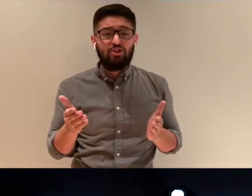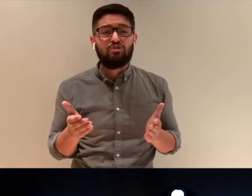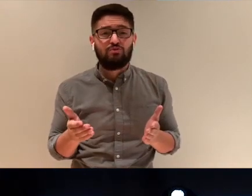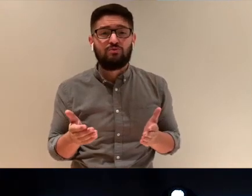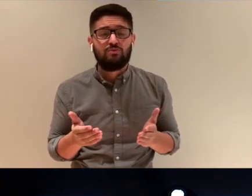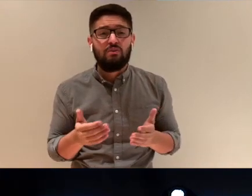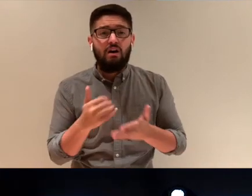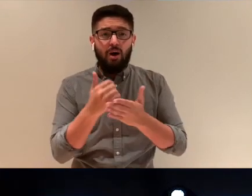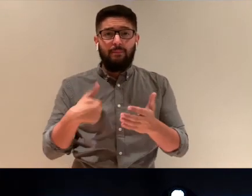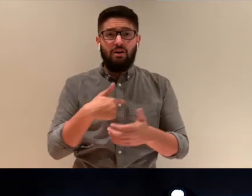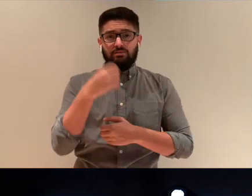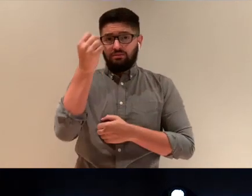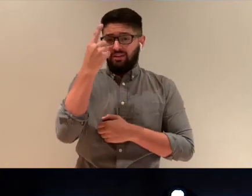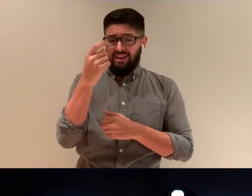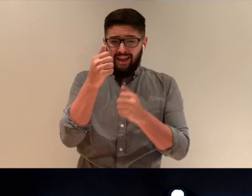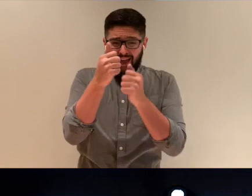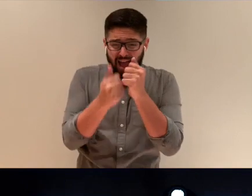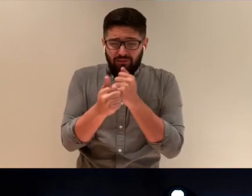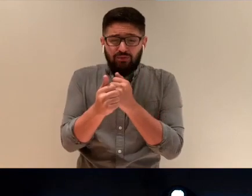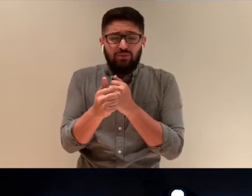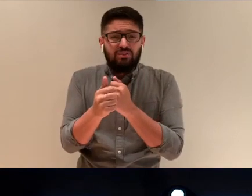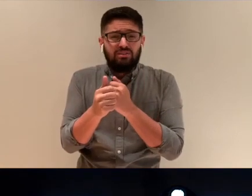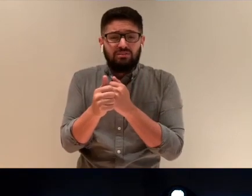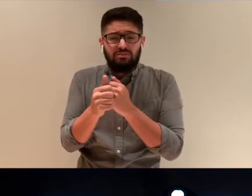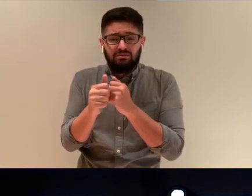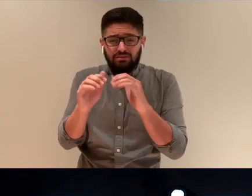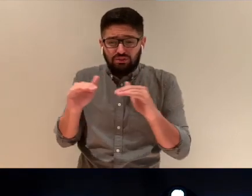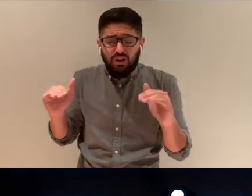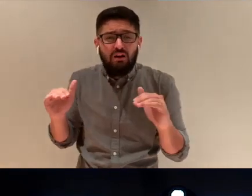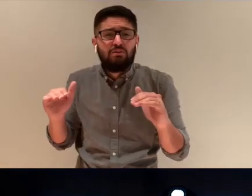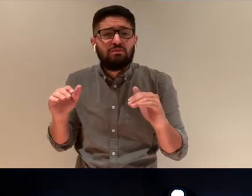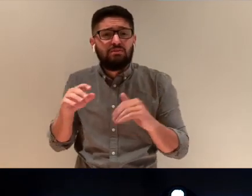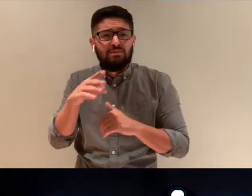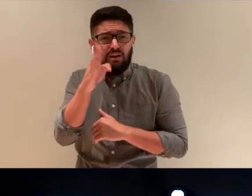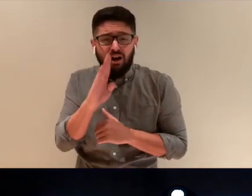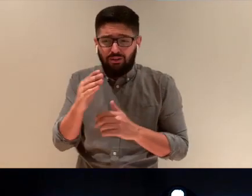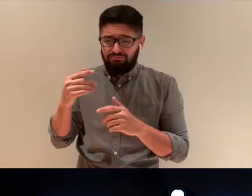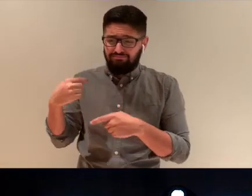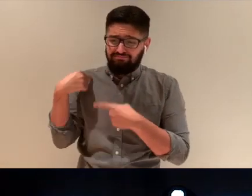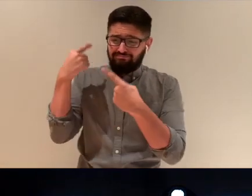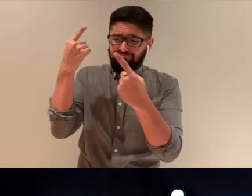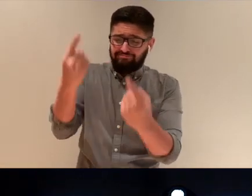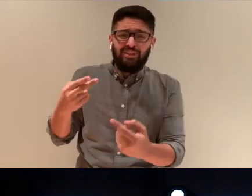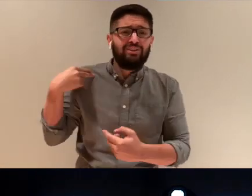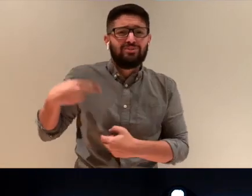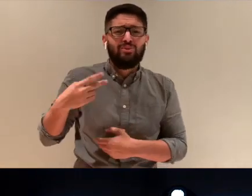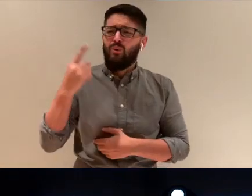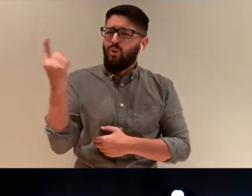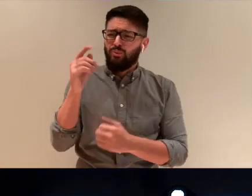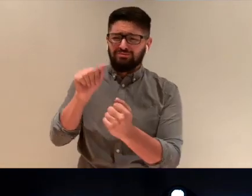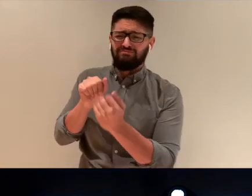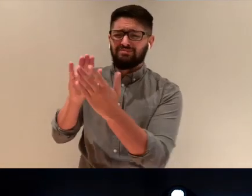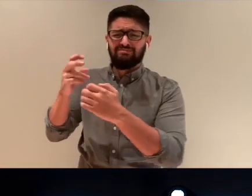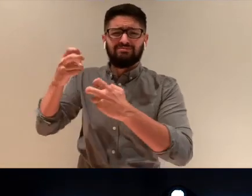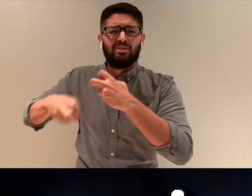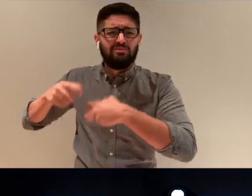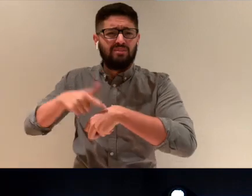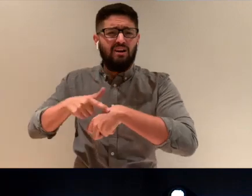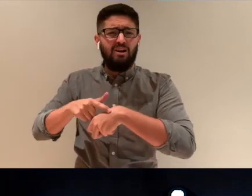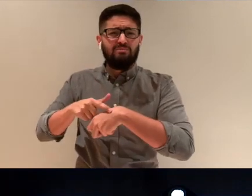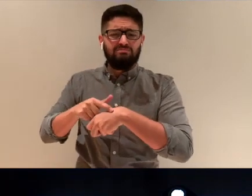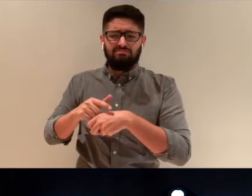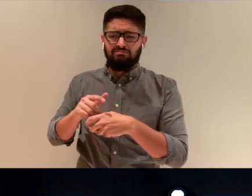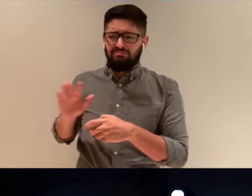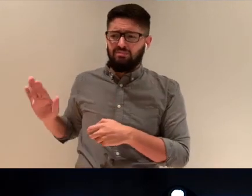us understand that every single child of God throughout history has always faced